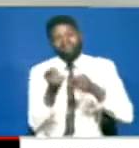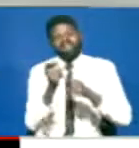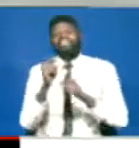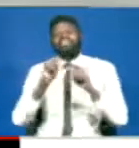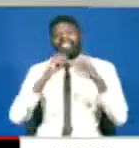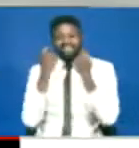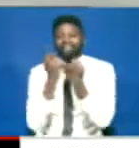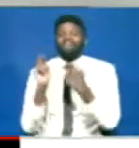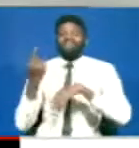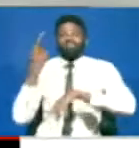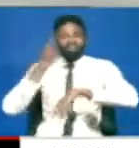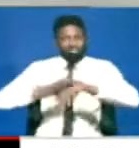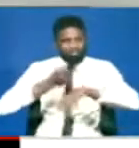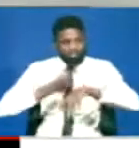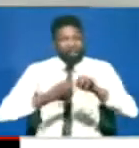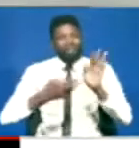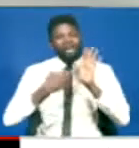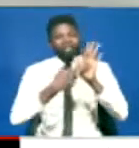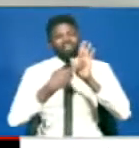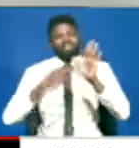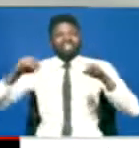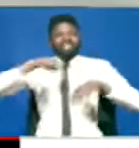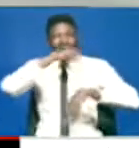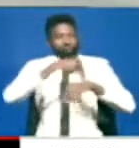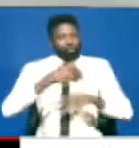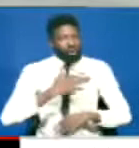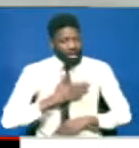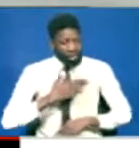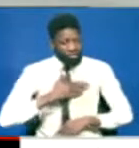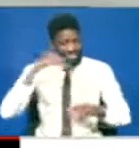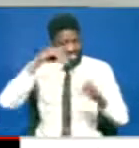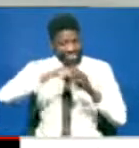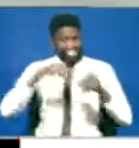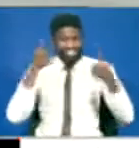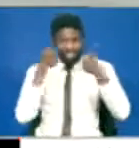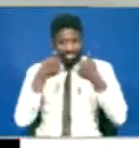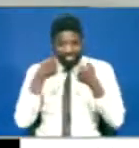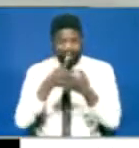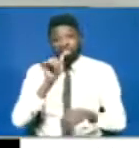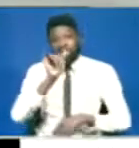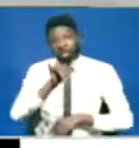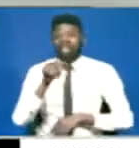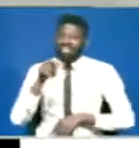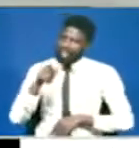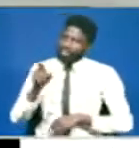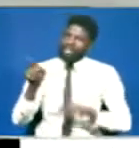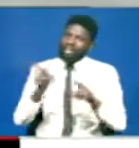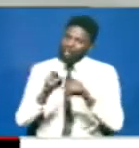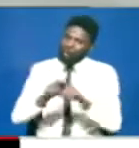is representing our nation at these particular games. They were intensifying